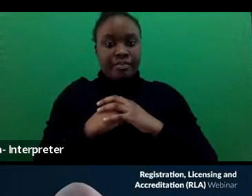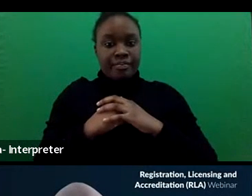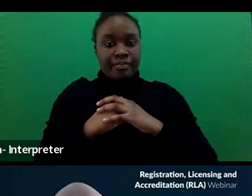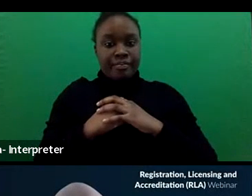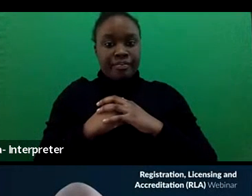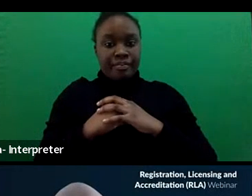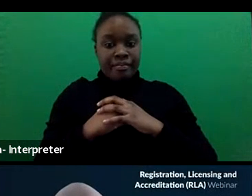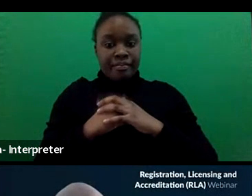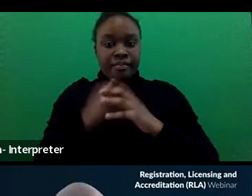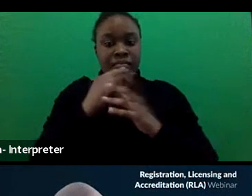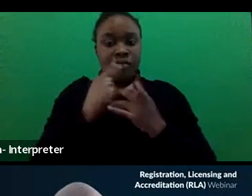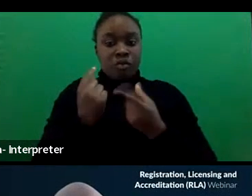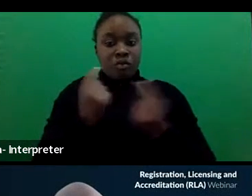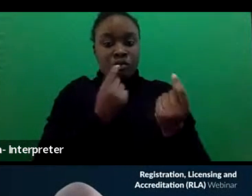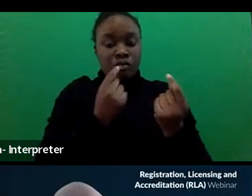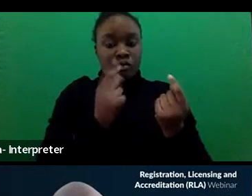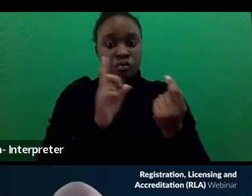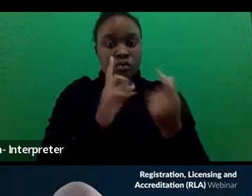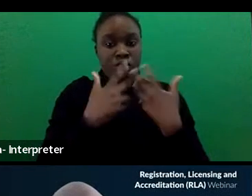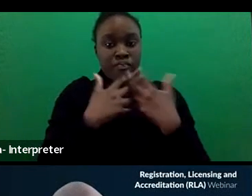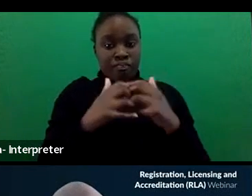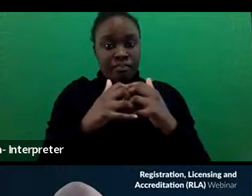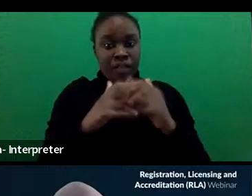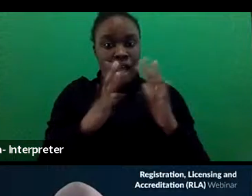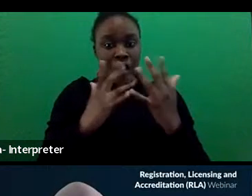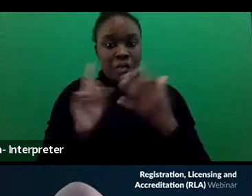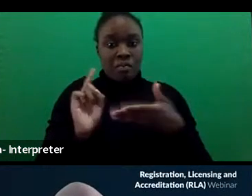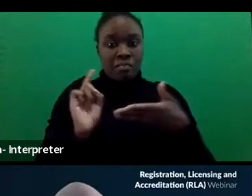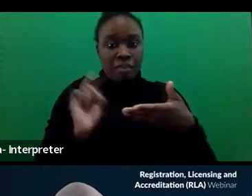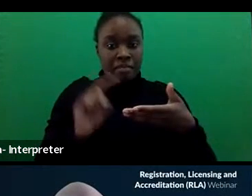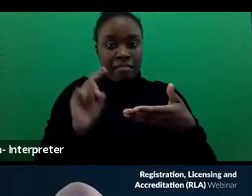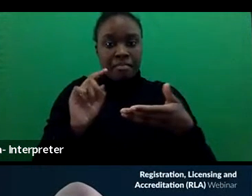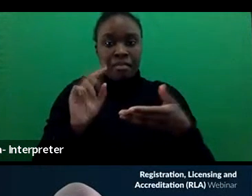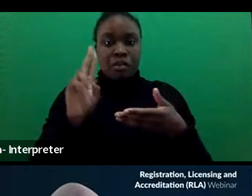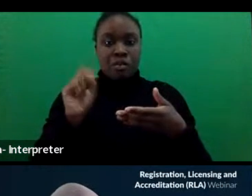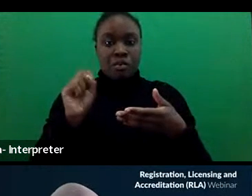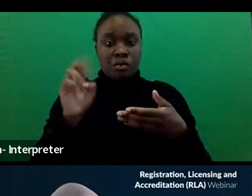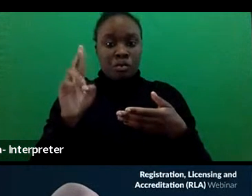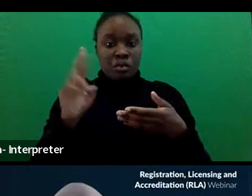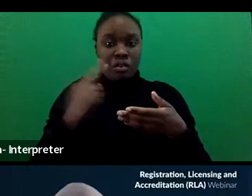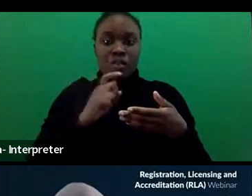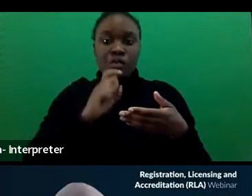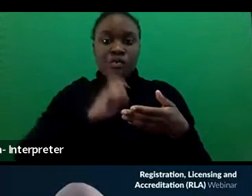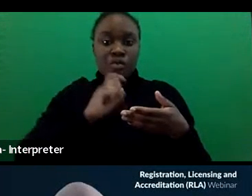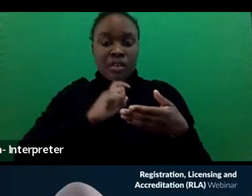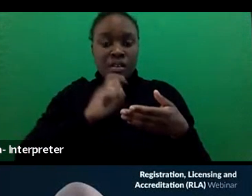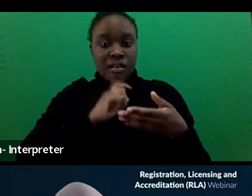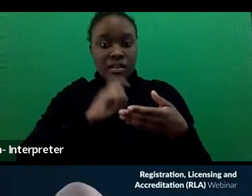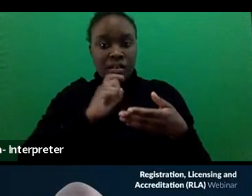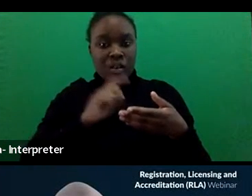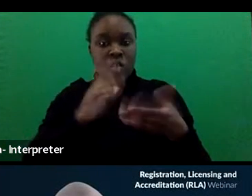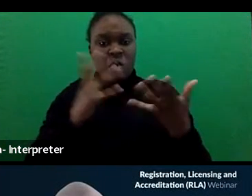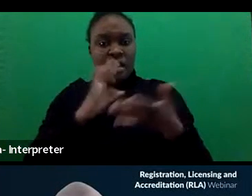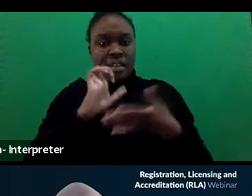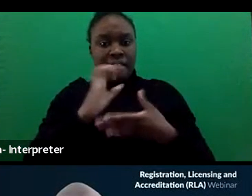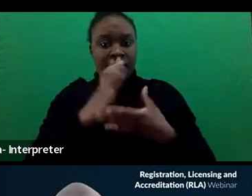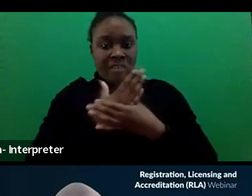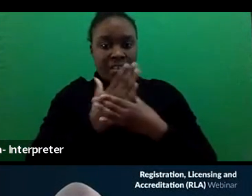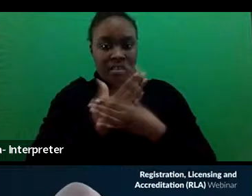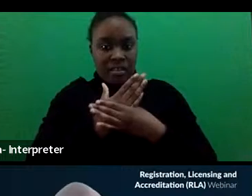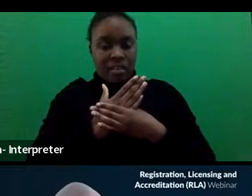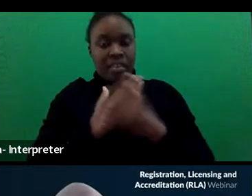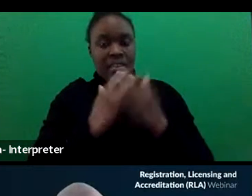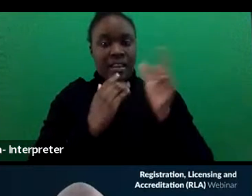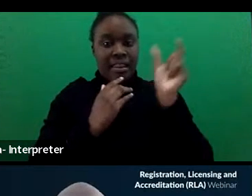can be set by clicking on user on the top menu when you're on e-filing, and then on the left-hand side, click on